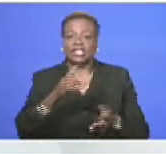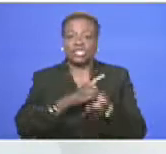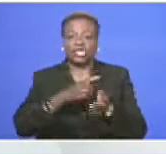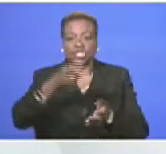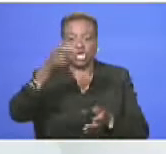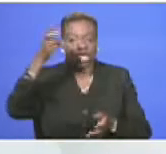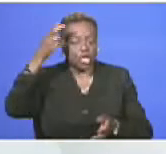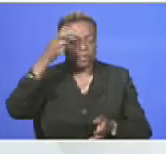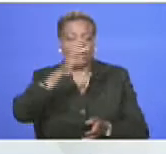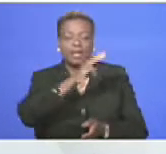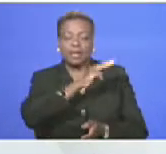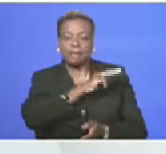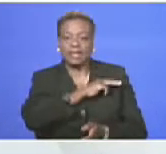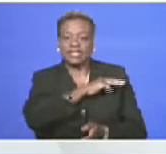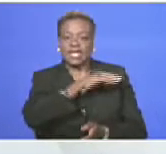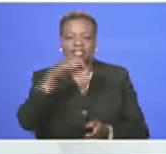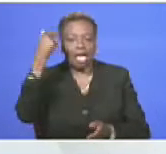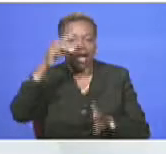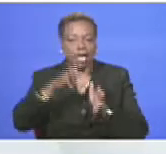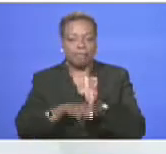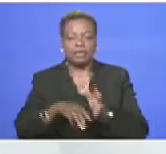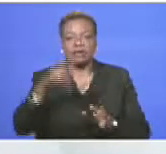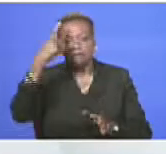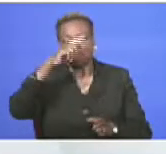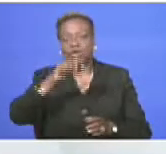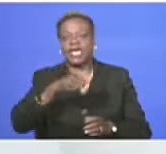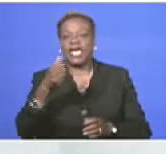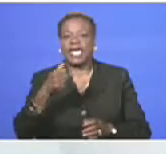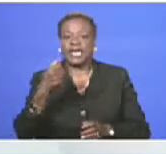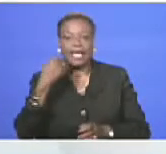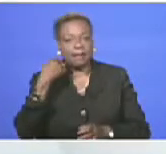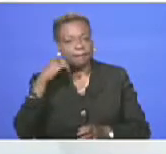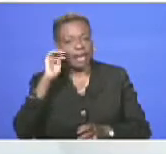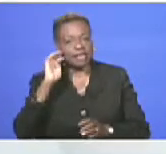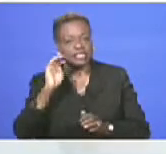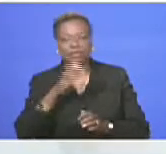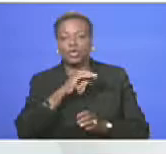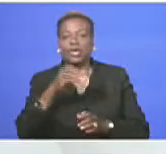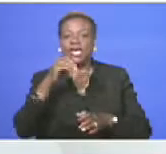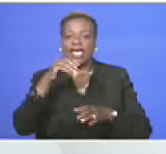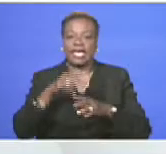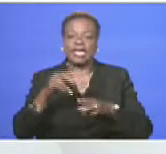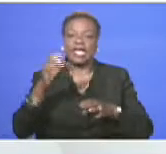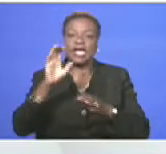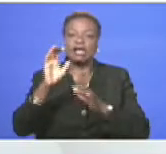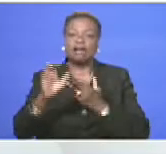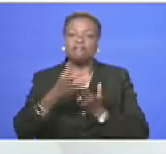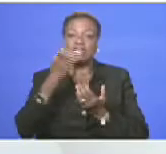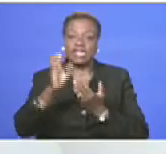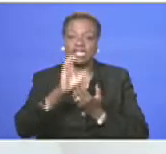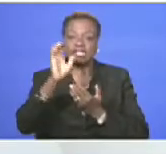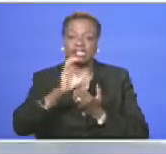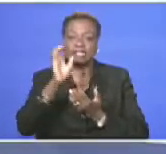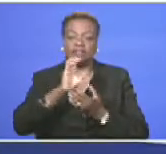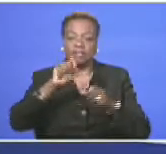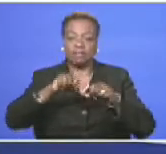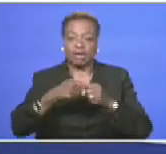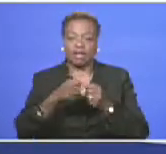Minnis, and to the government for any embarrassment or inconvenience resulting from the unintended breach of protocol.